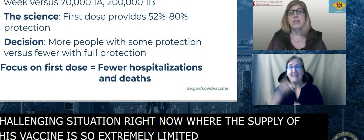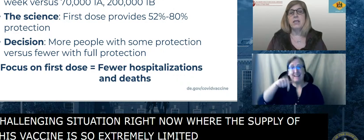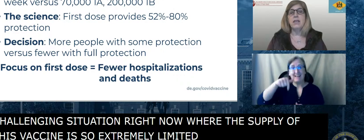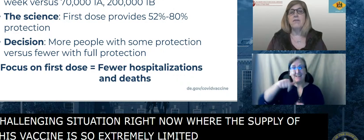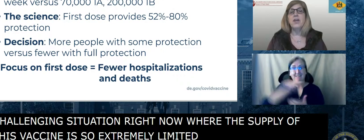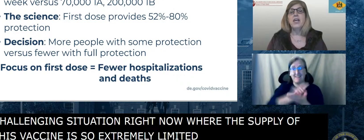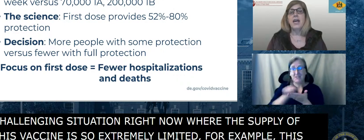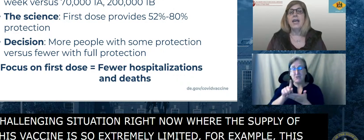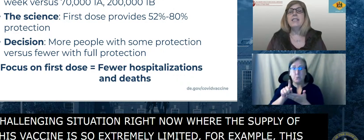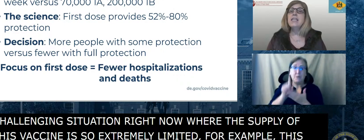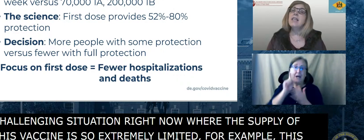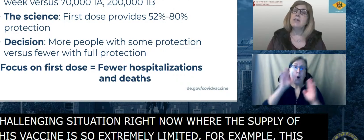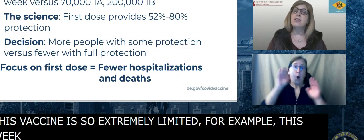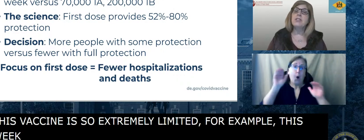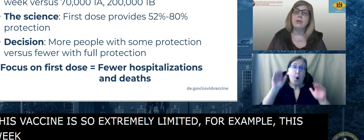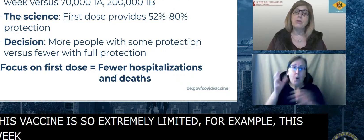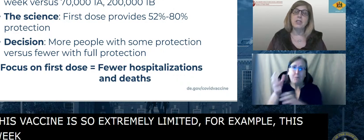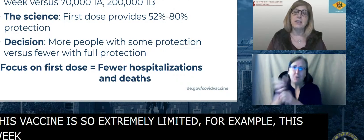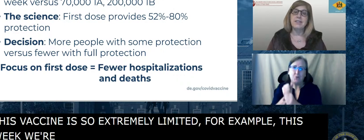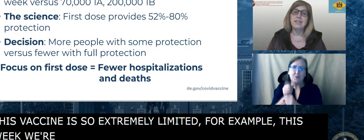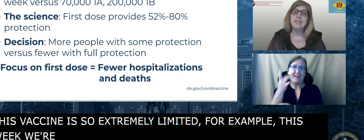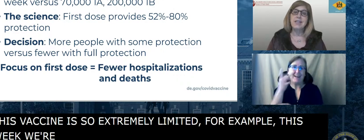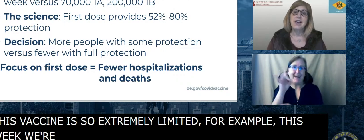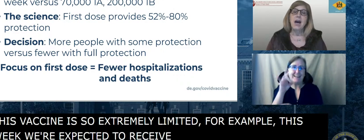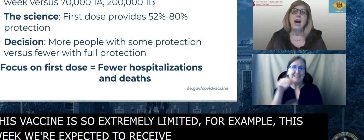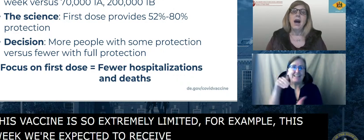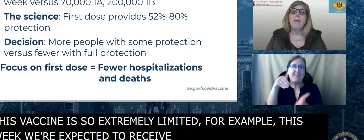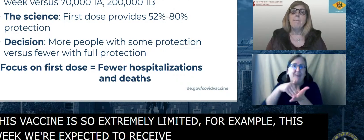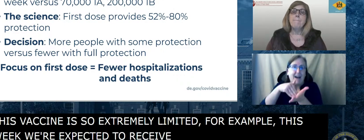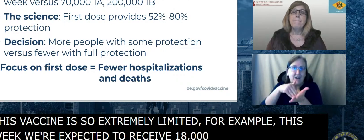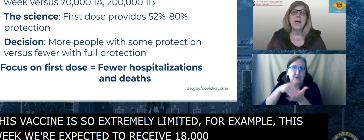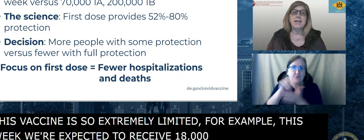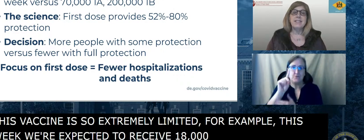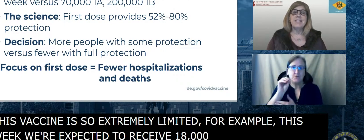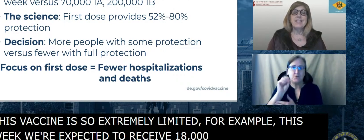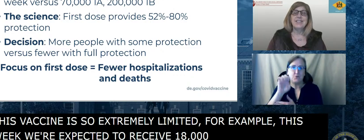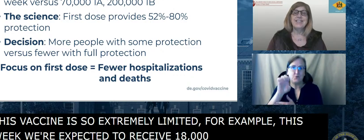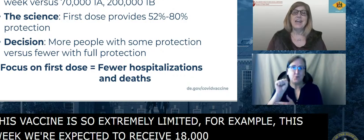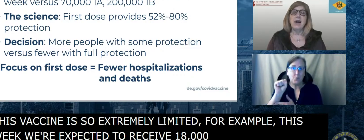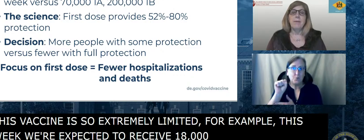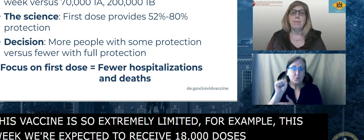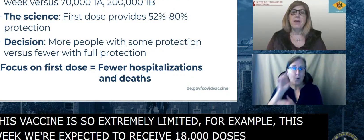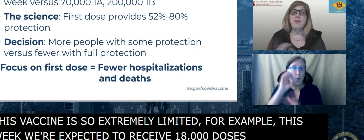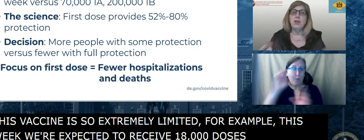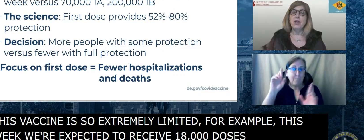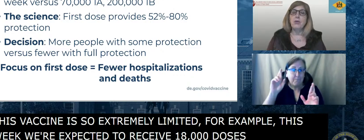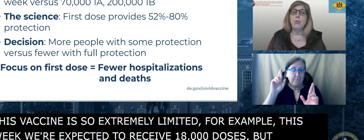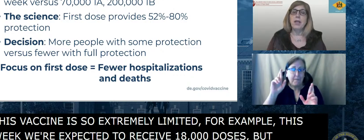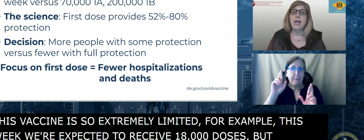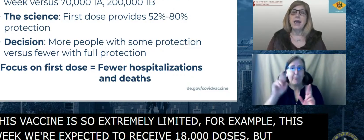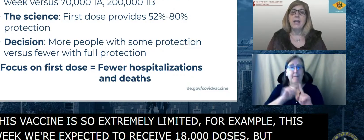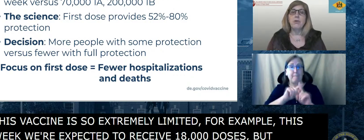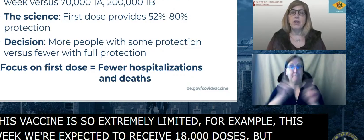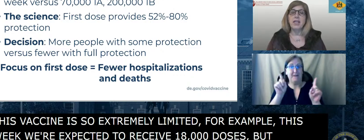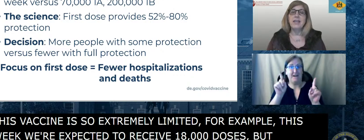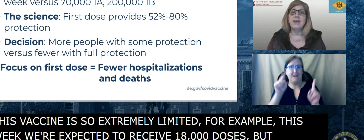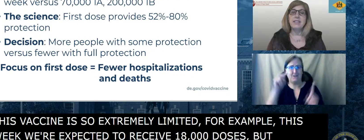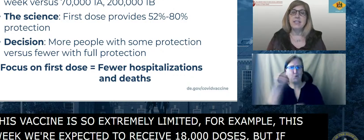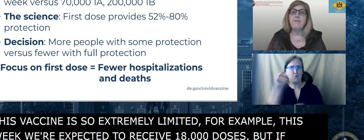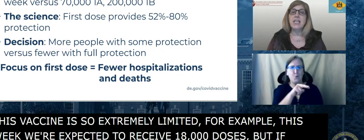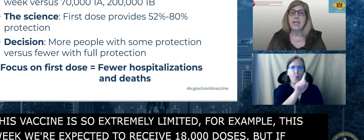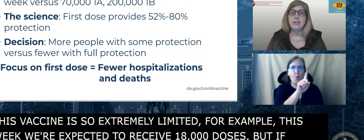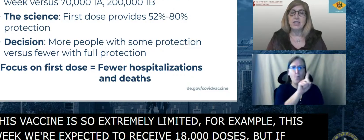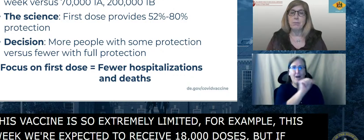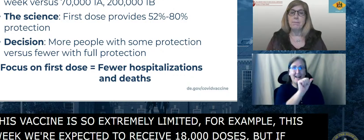to receive 18,000 doses, but if you look at the 1A category,